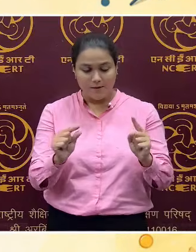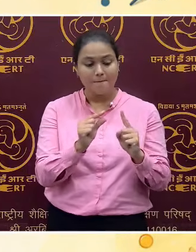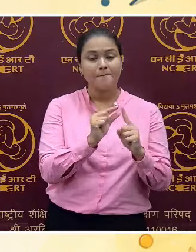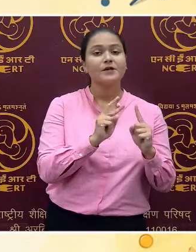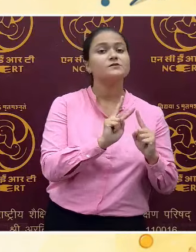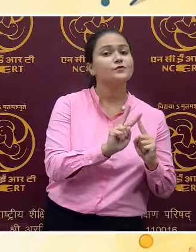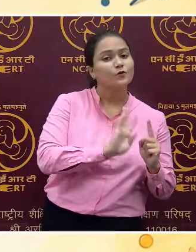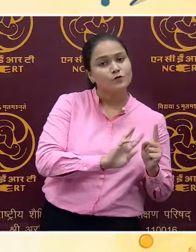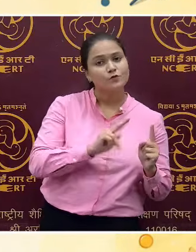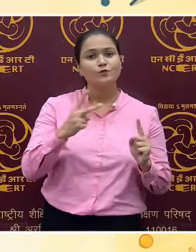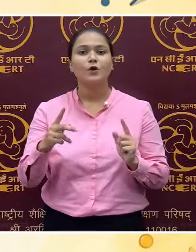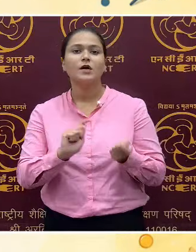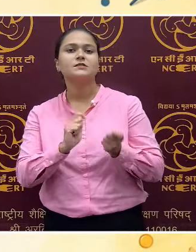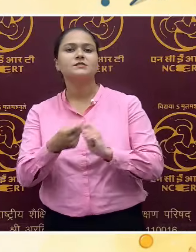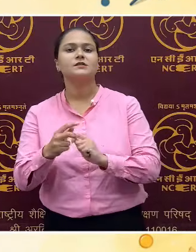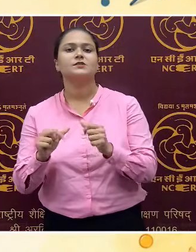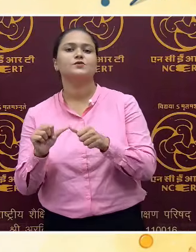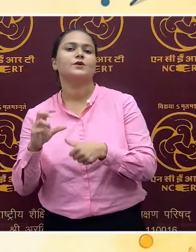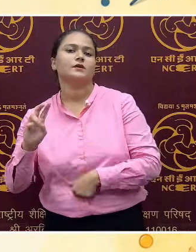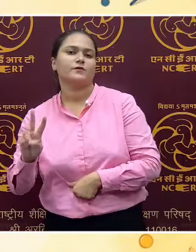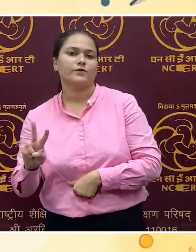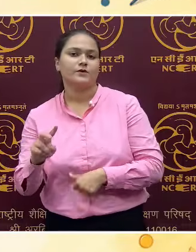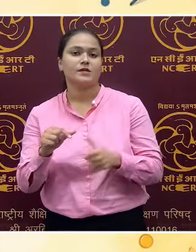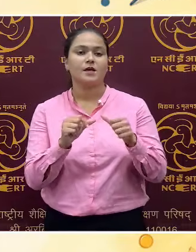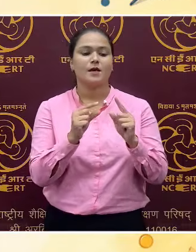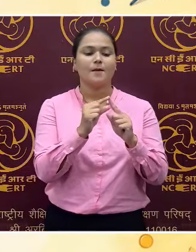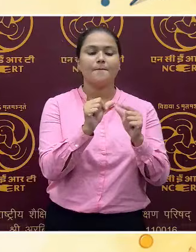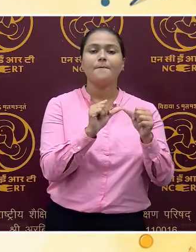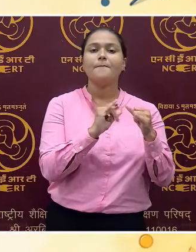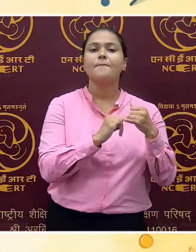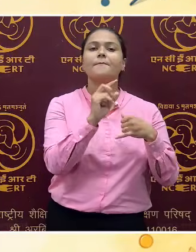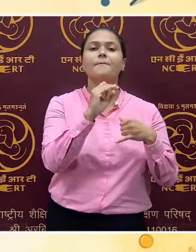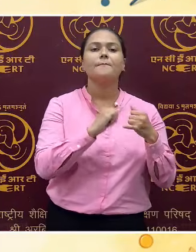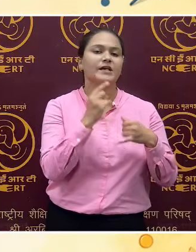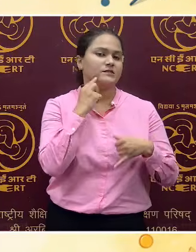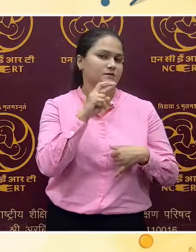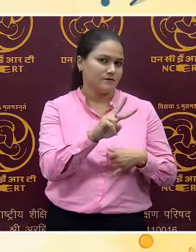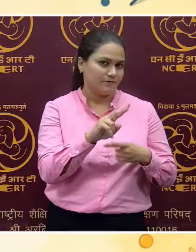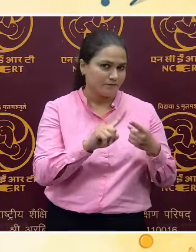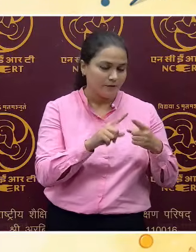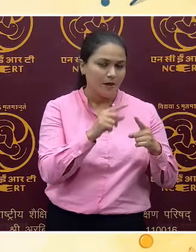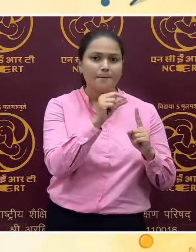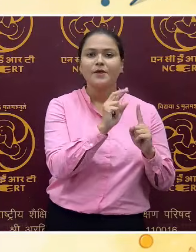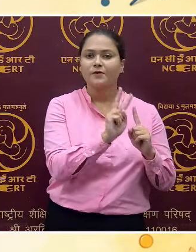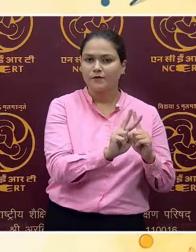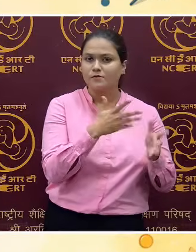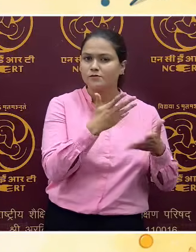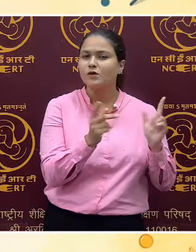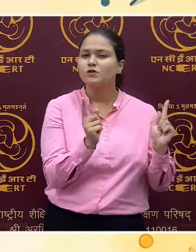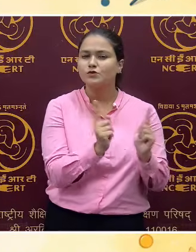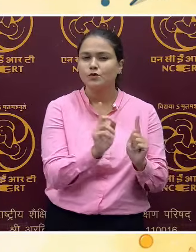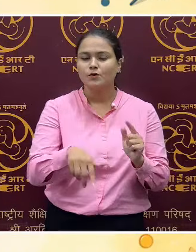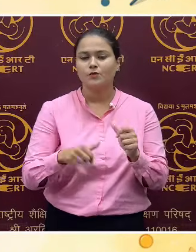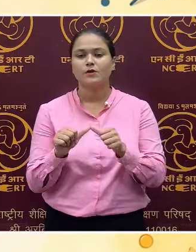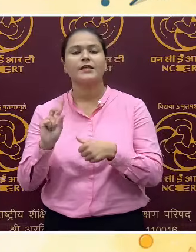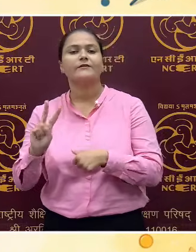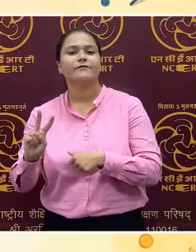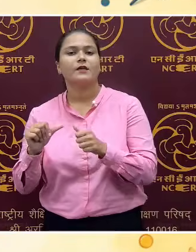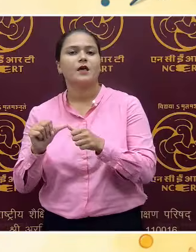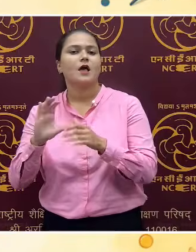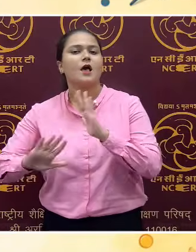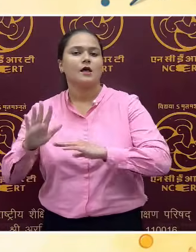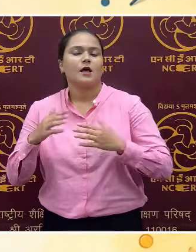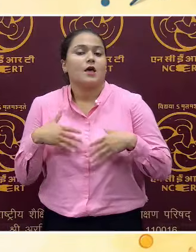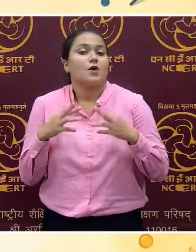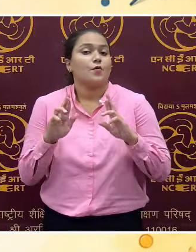passive voice to active voice. Yes, this is the simulation we are going to show, and I really hope that you are going to enjoy this